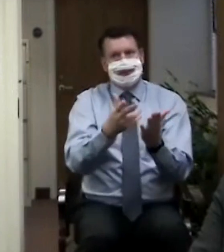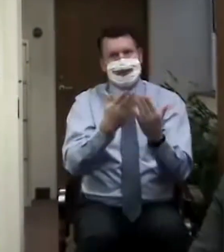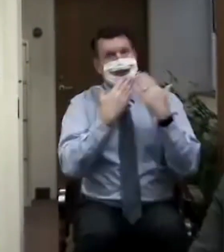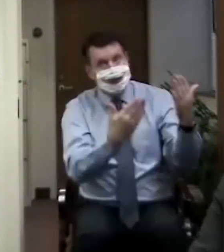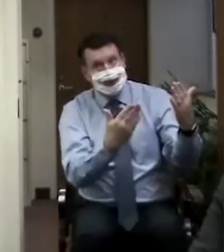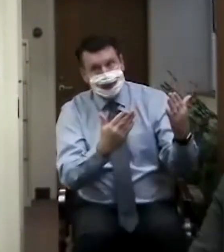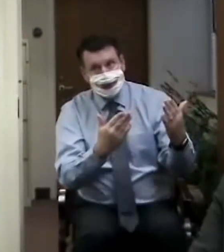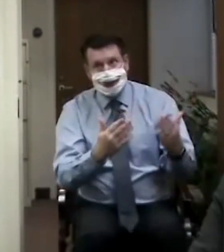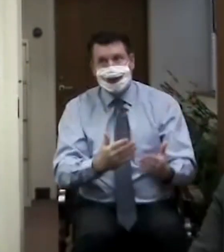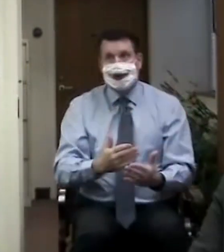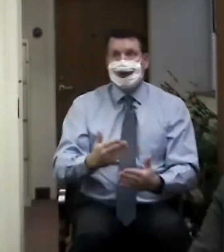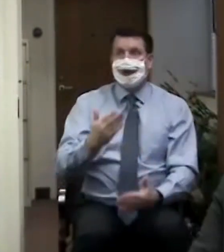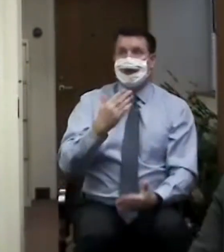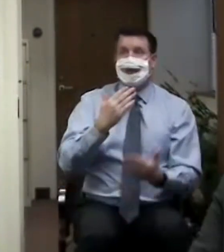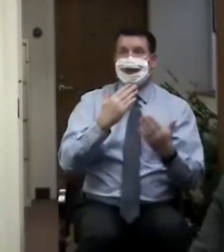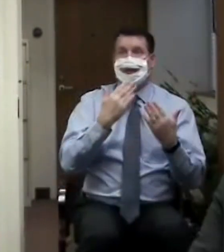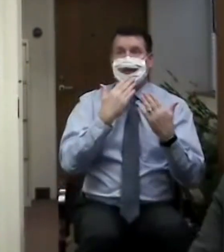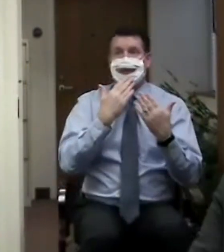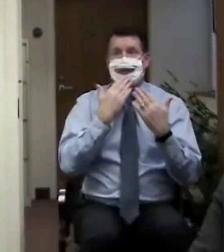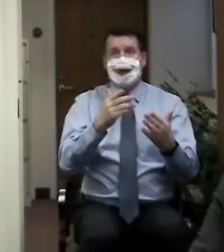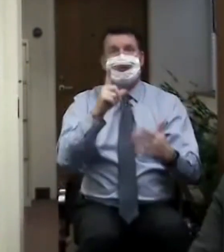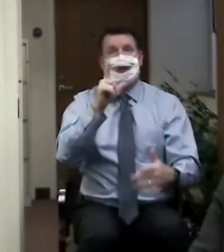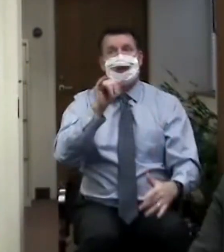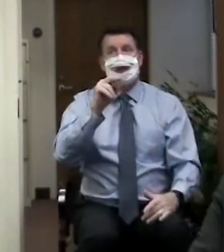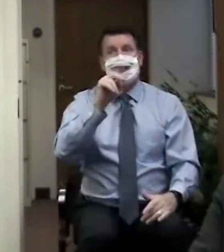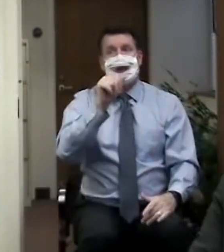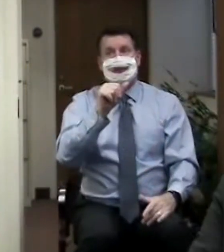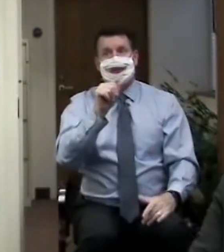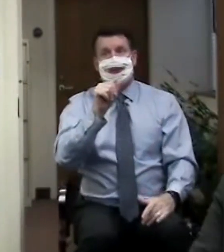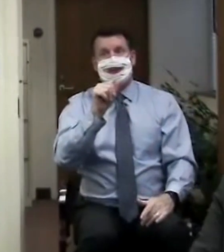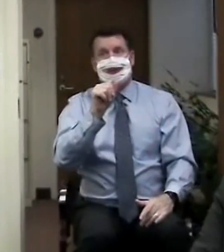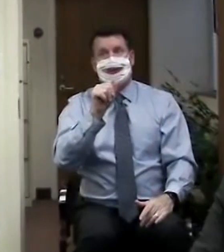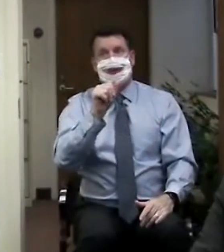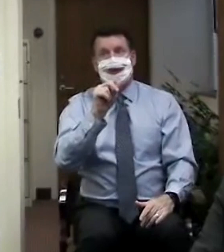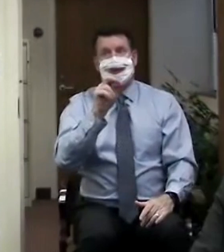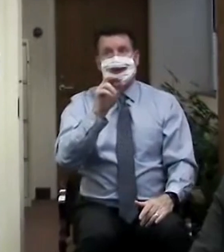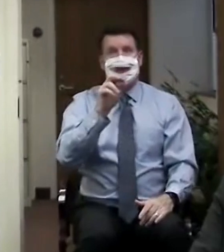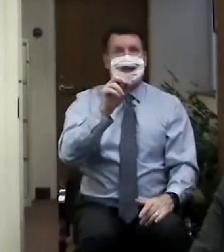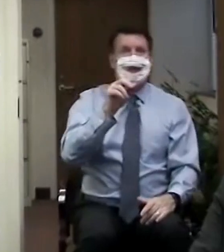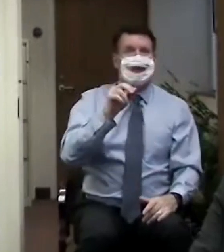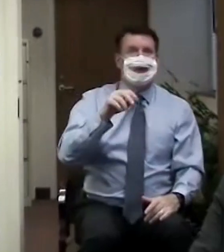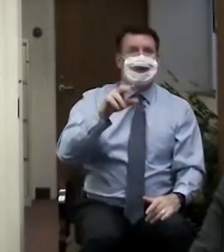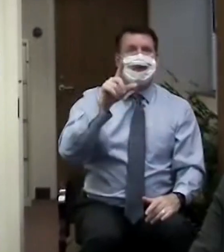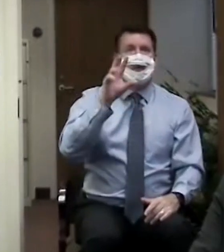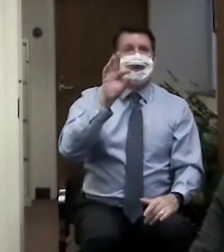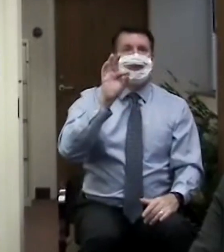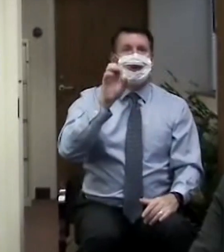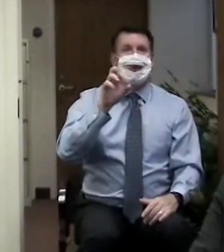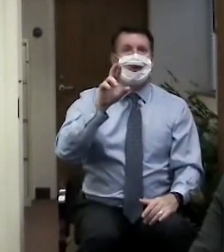Fernandez working the Zoom today. Thank you, Lydia, for doing such a good job remotely. And I think we can end the meeting.